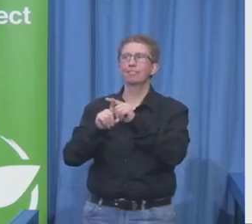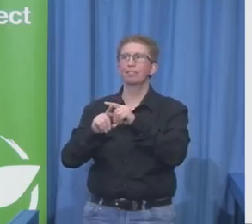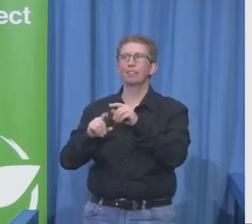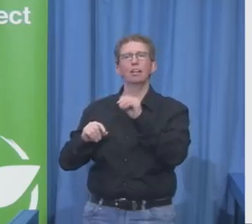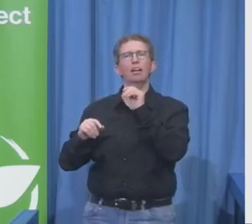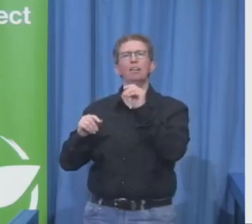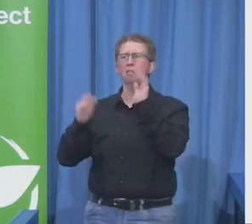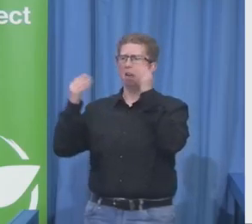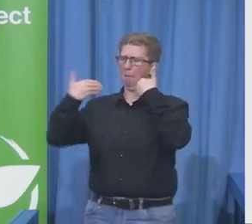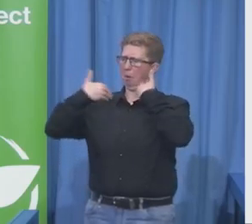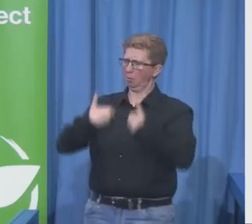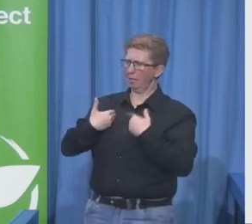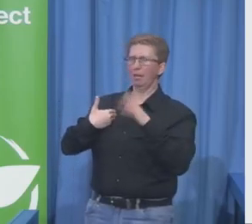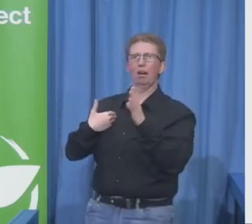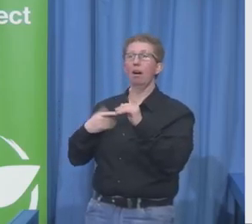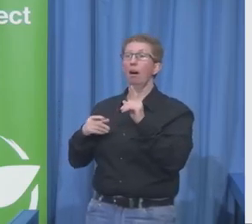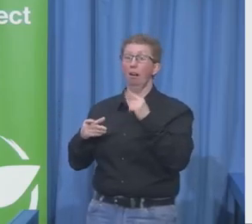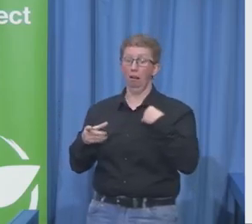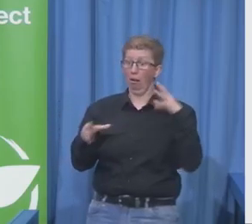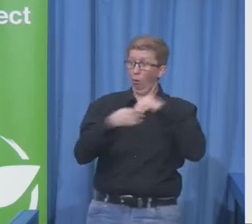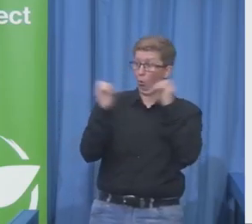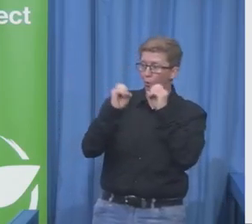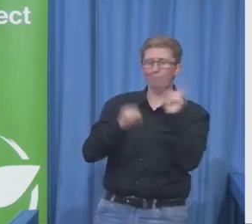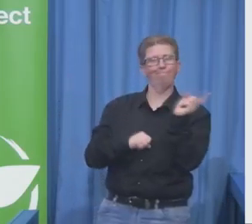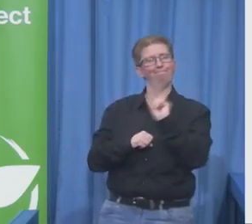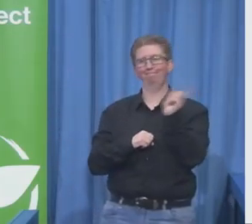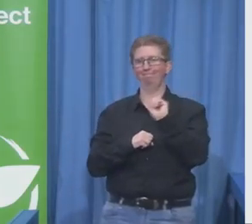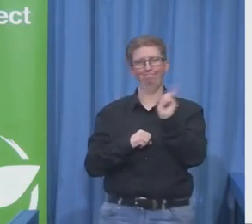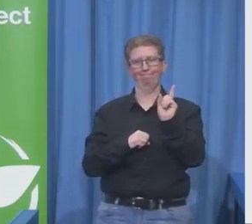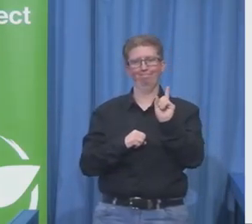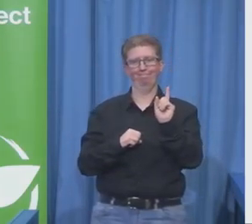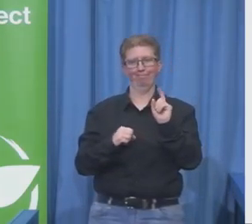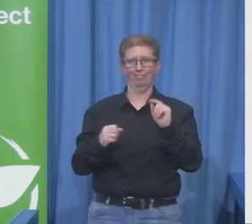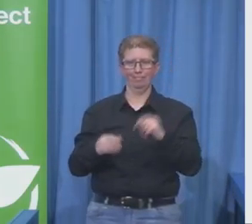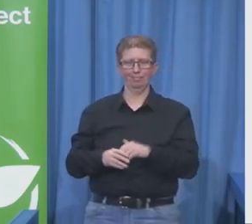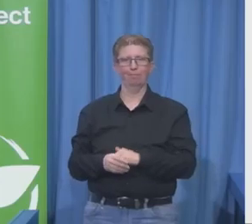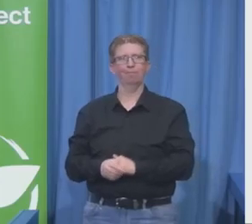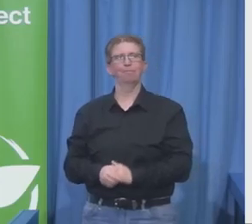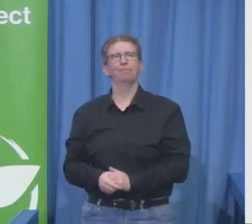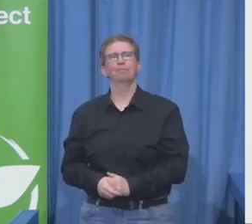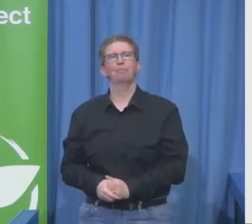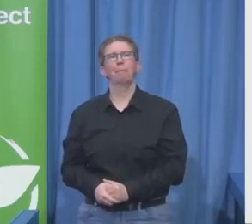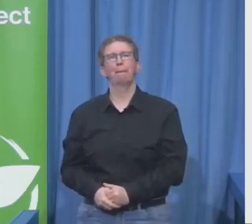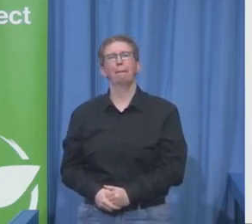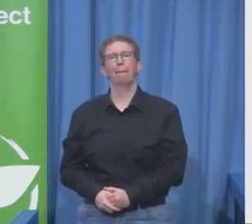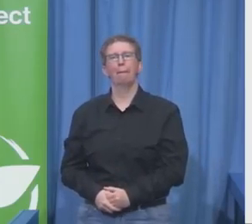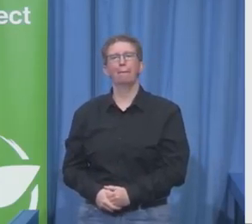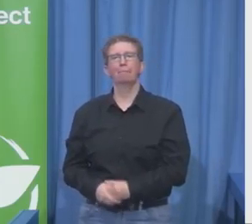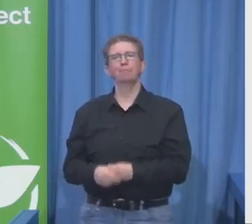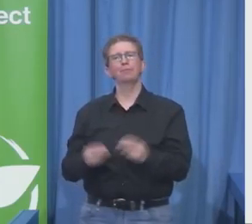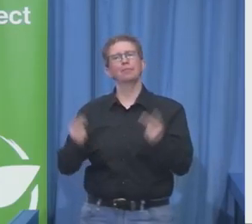people with disability, but everyone in the organization, and welcome their ideas around how can we make our